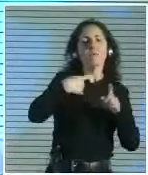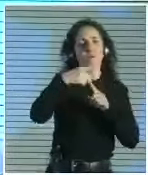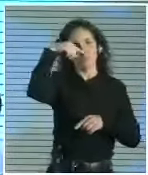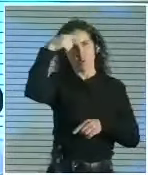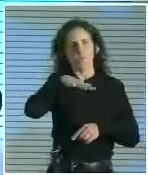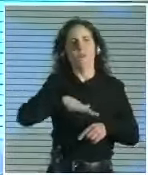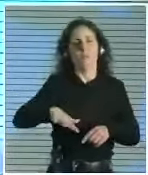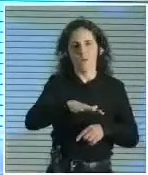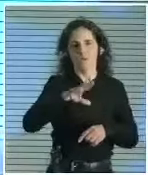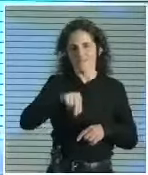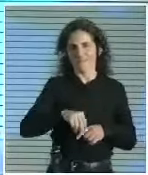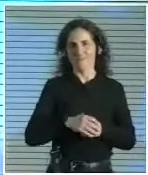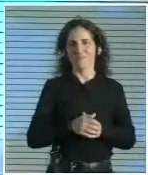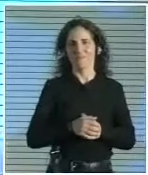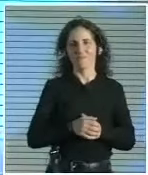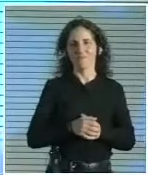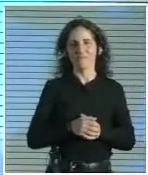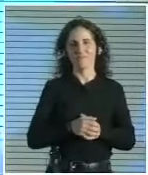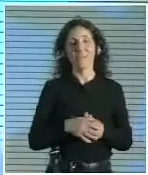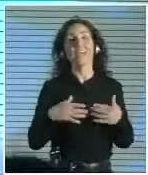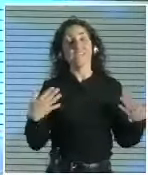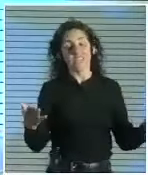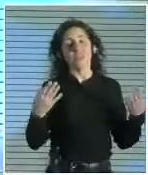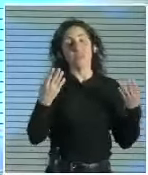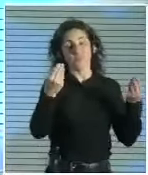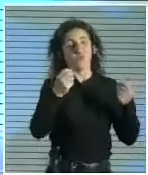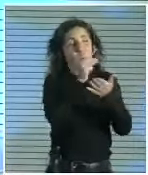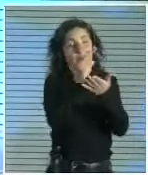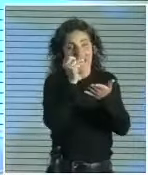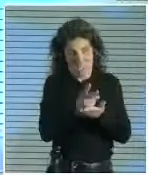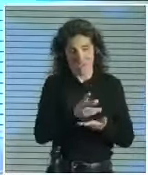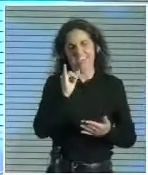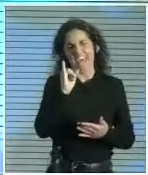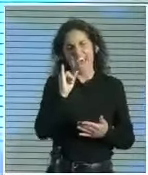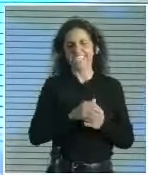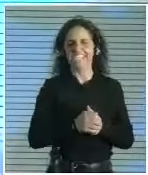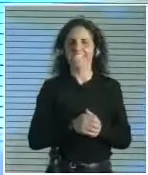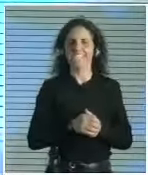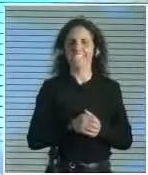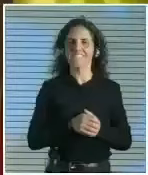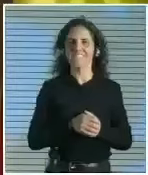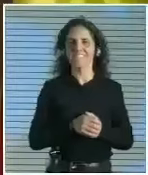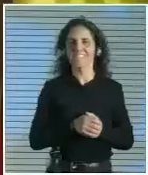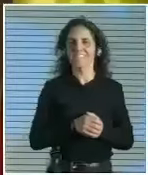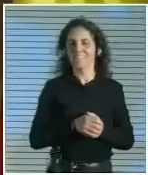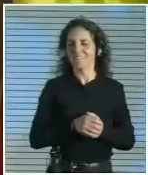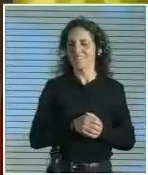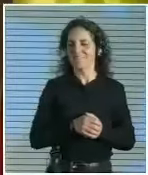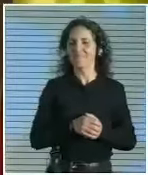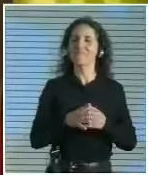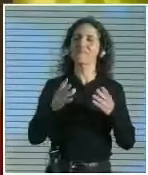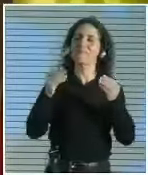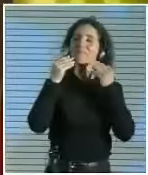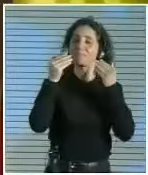you. We have a lot of challenges. I think this value chain approach that you are just mentioning in the Green Corridor project actually